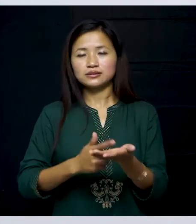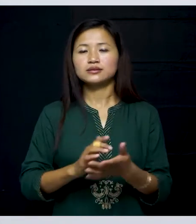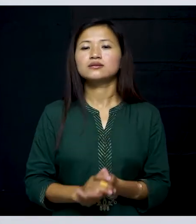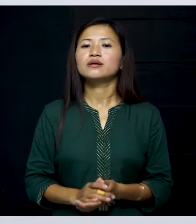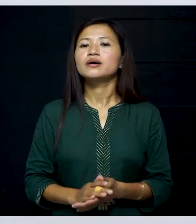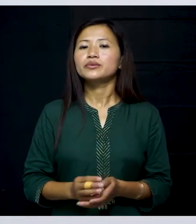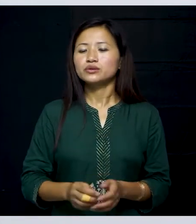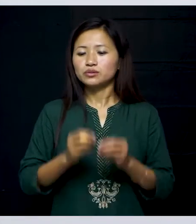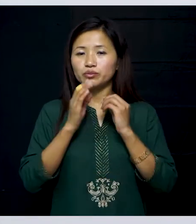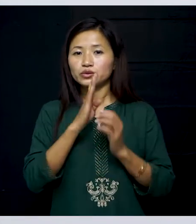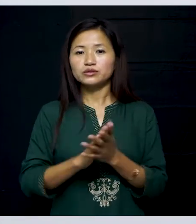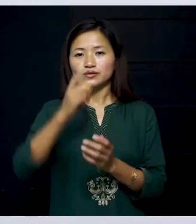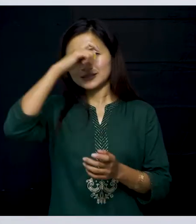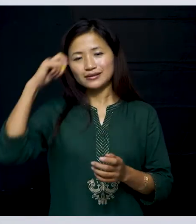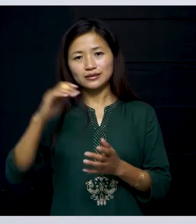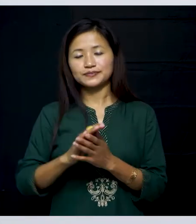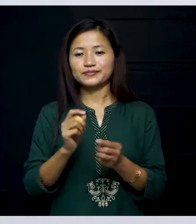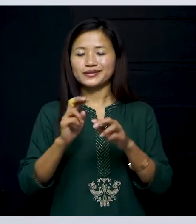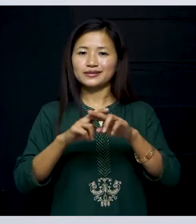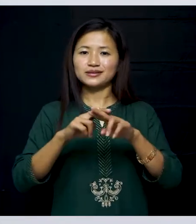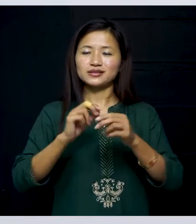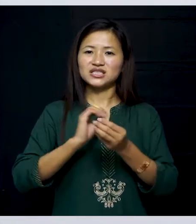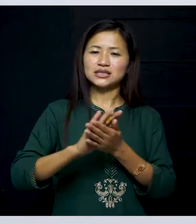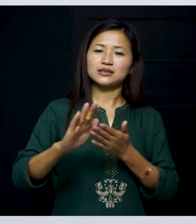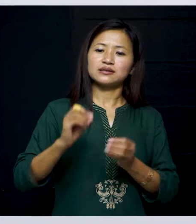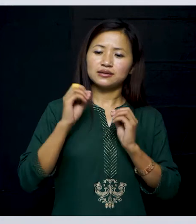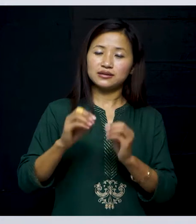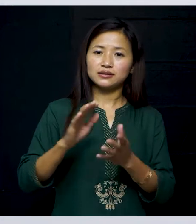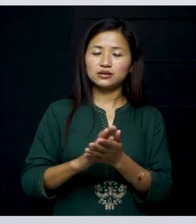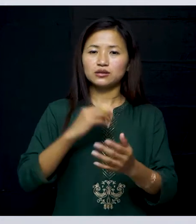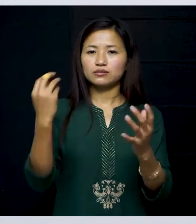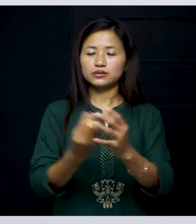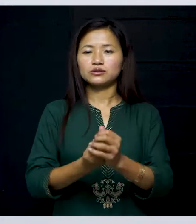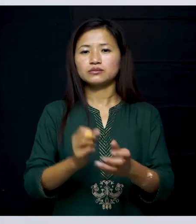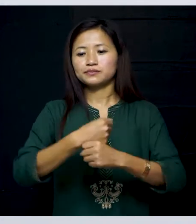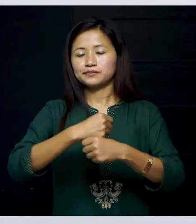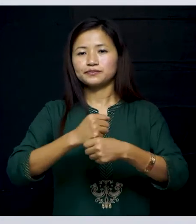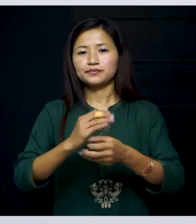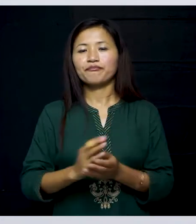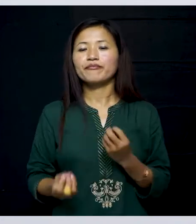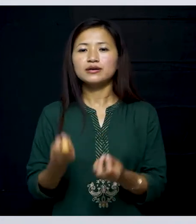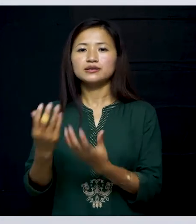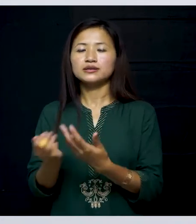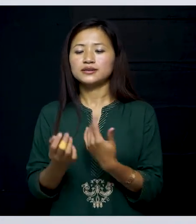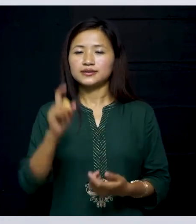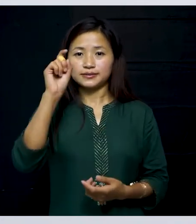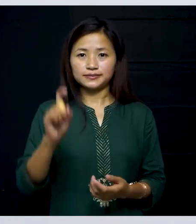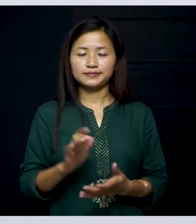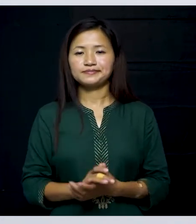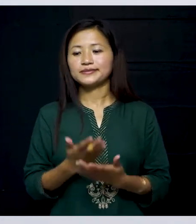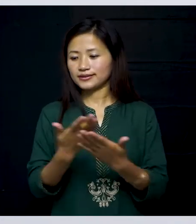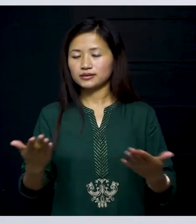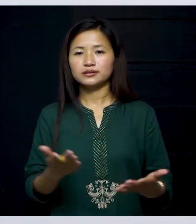heat, fire is produced. And all these three together combines to make fire. These are the things that we need, and